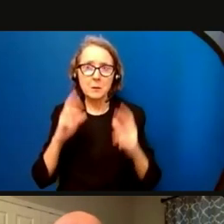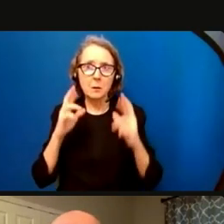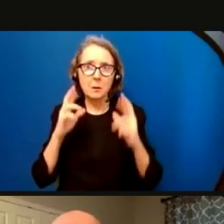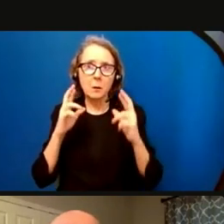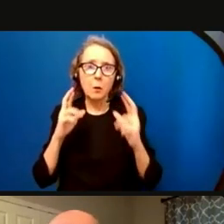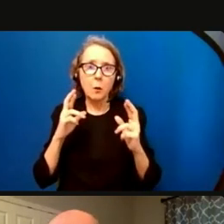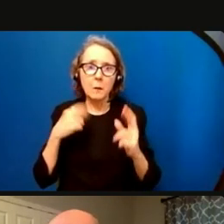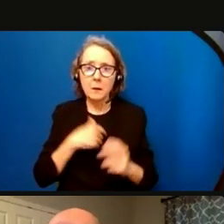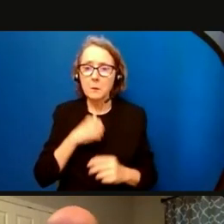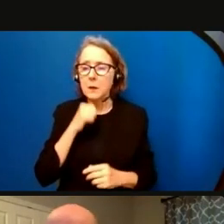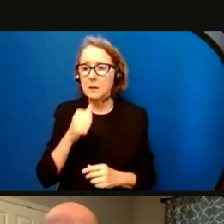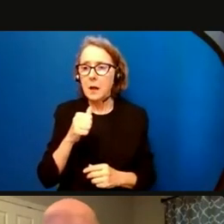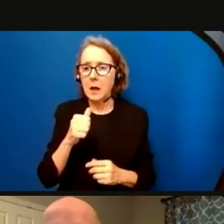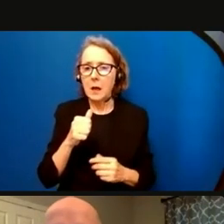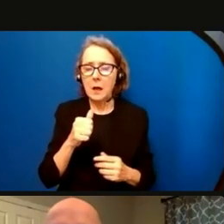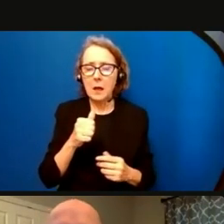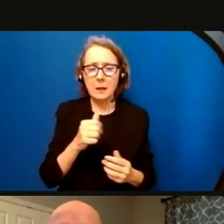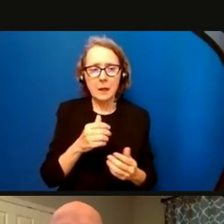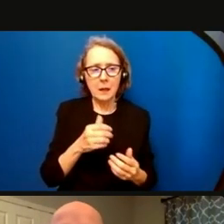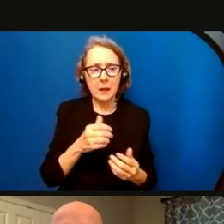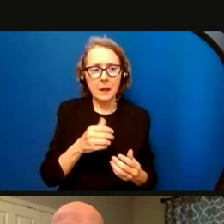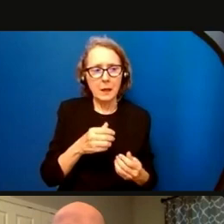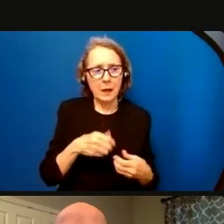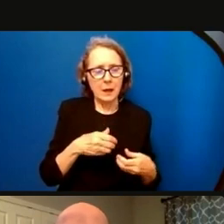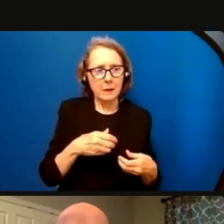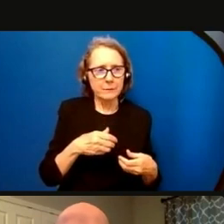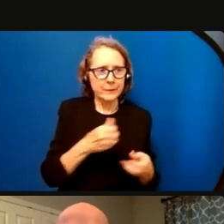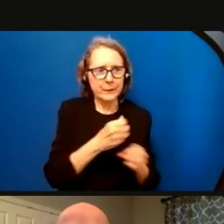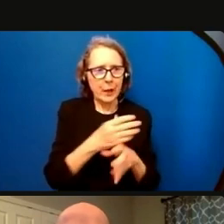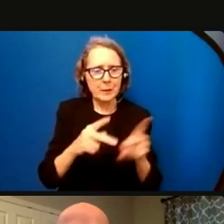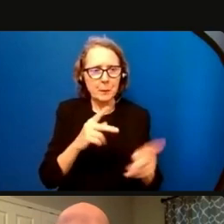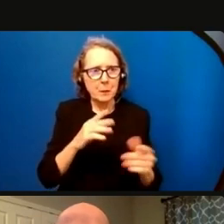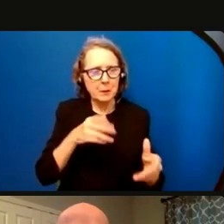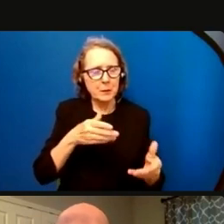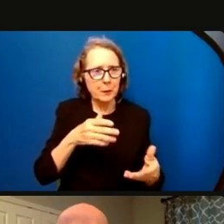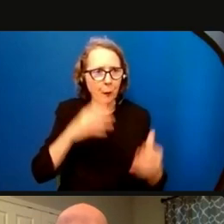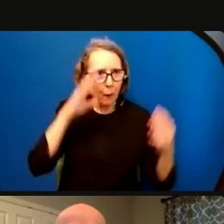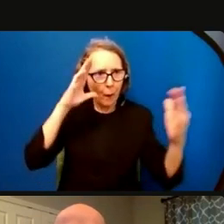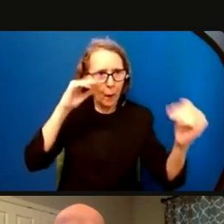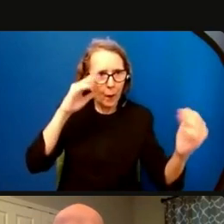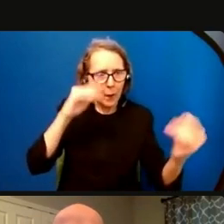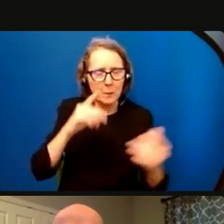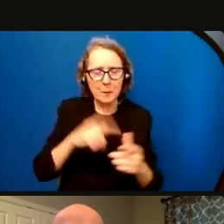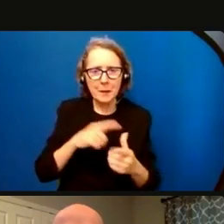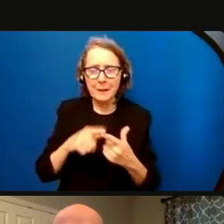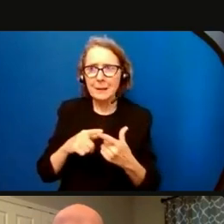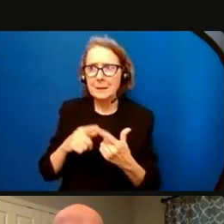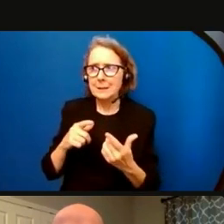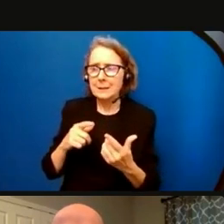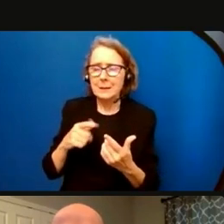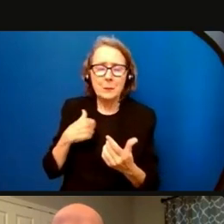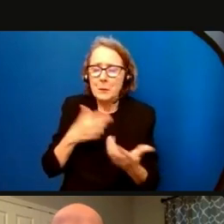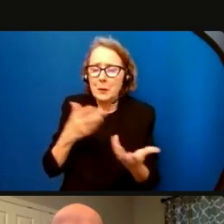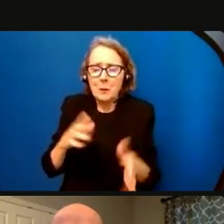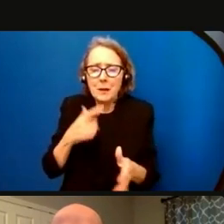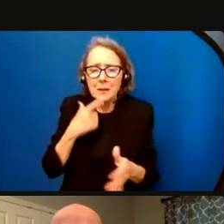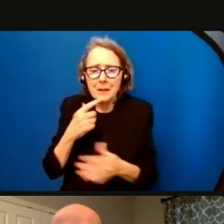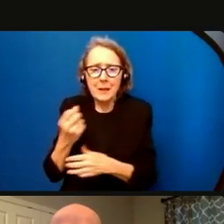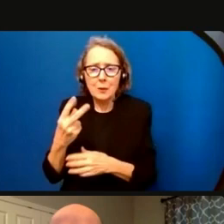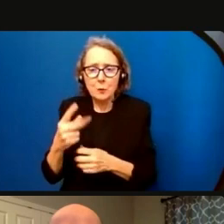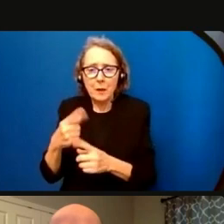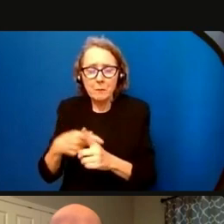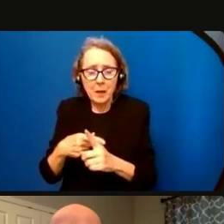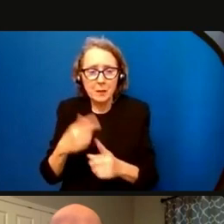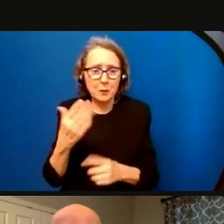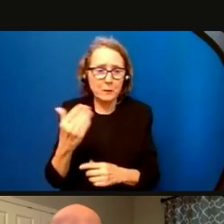not getting people's hopes up and not being able to accomplish it by saying in 12 months we'll be able to house you, or in 15